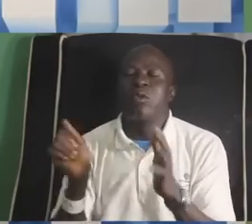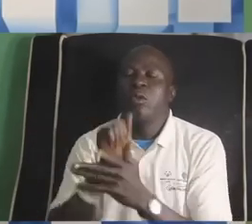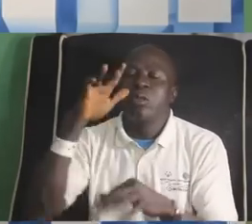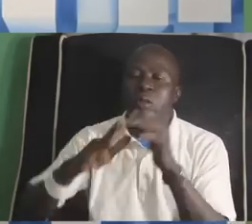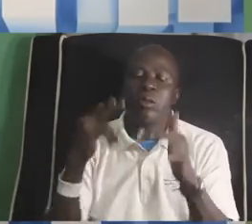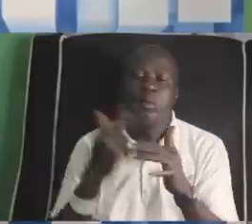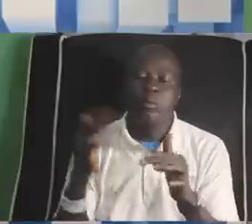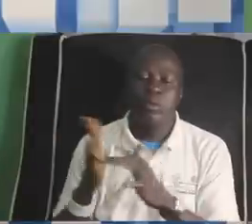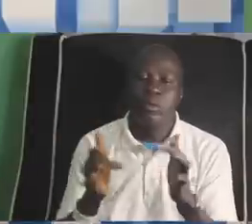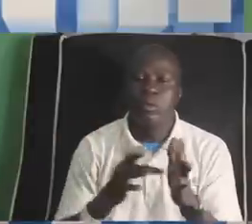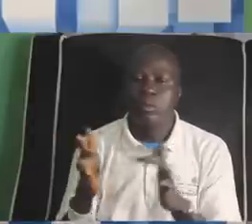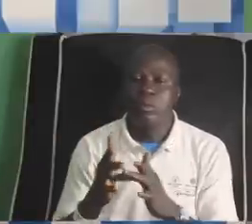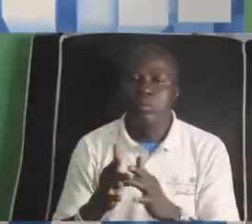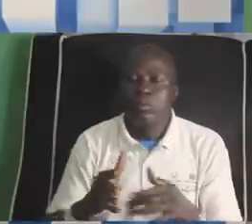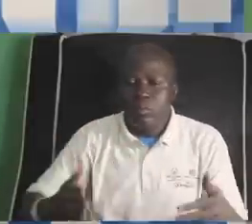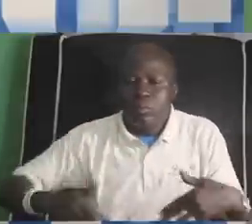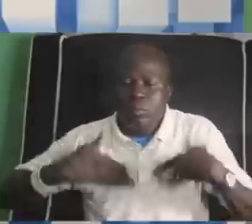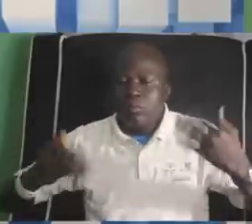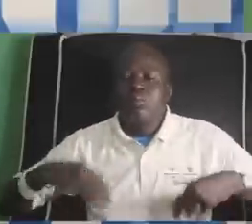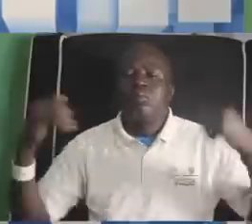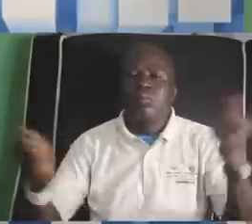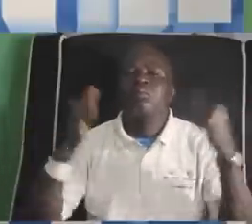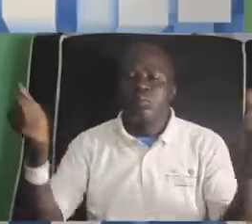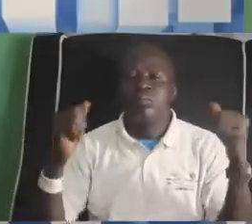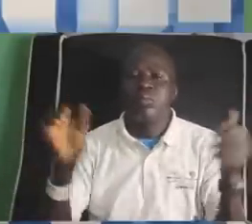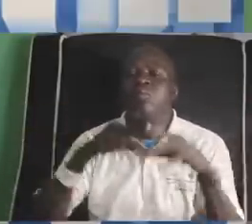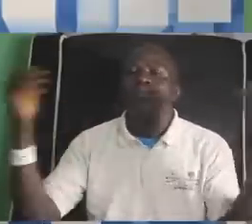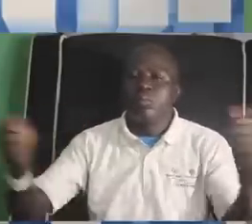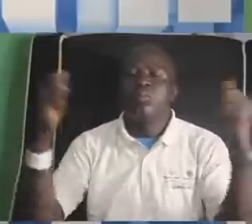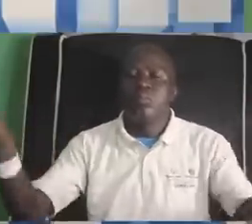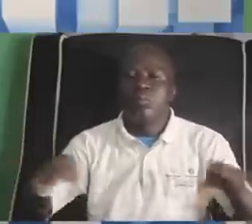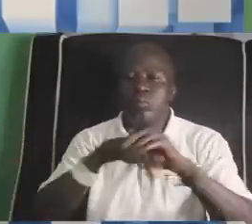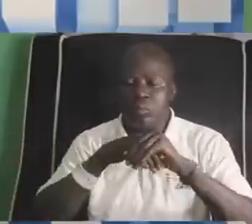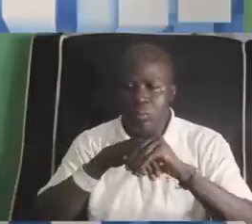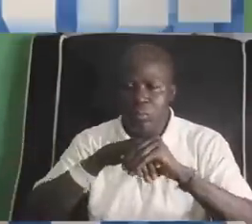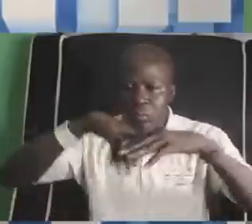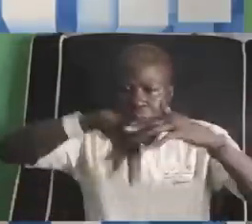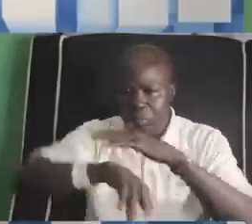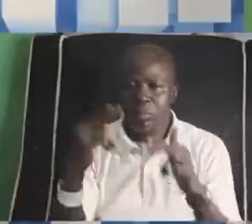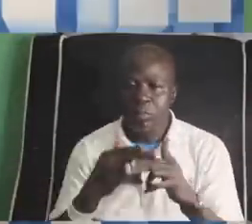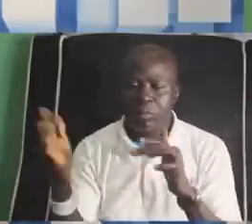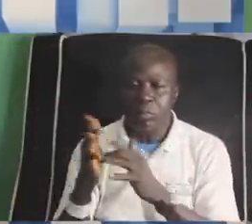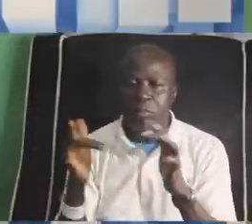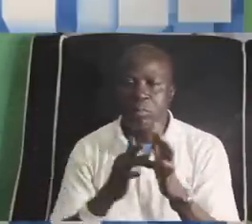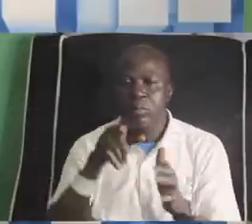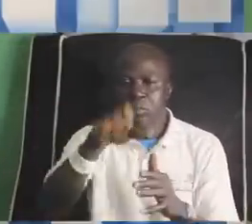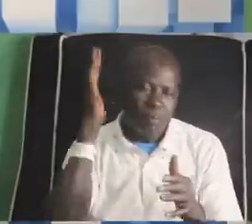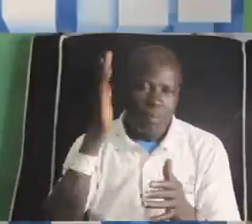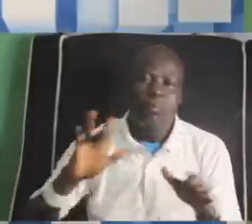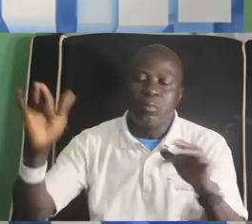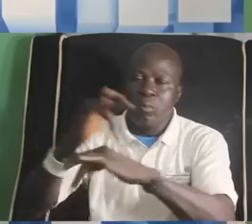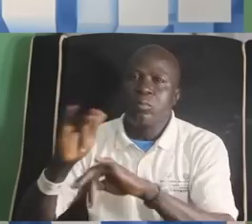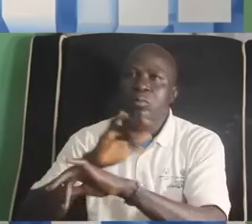will be multiplied. Happy birthday. Eko ayo joy. And happy wedding anniversary. Esi kwa egbeyawo. Lo ko Jesu. In the name of Jesus. E o ri anu